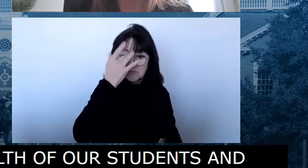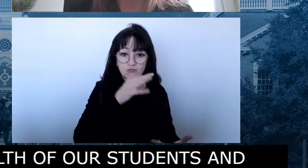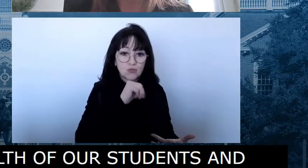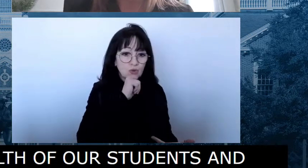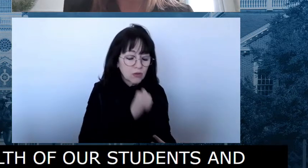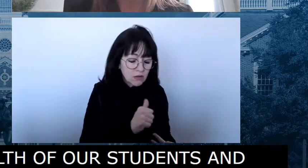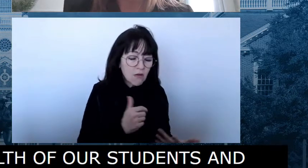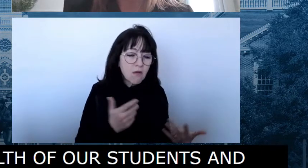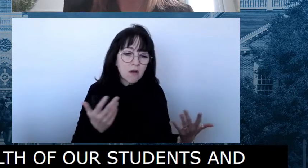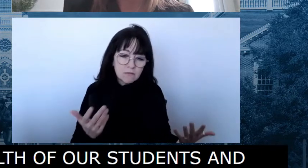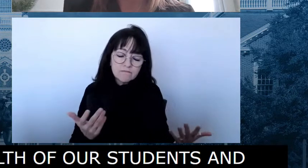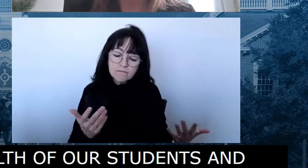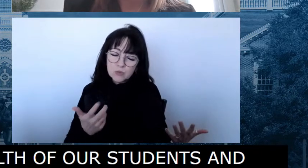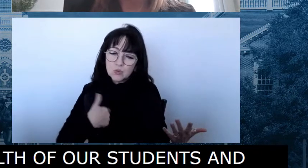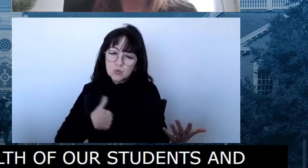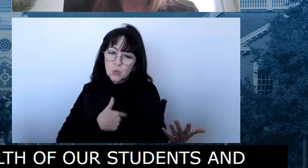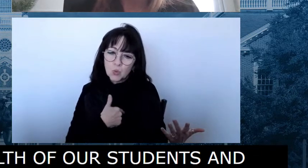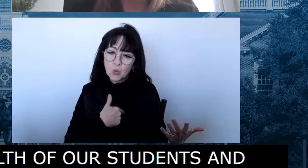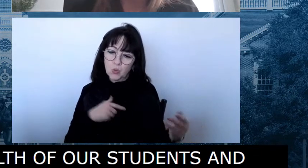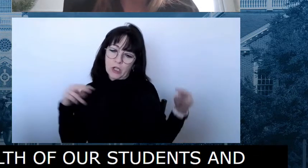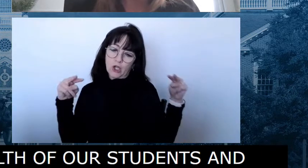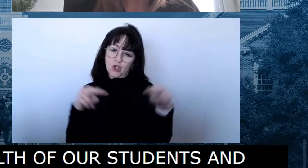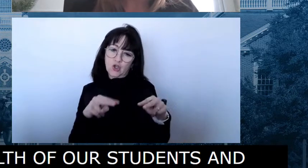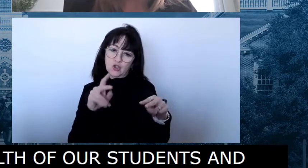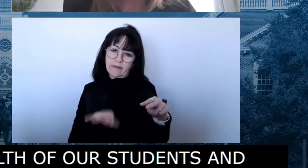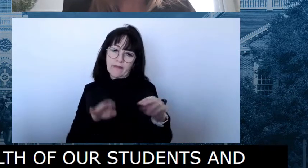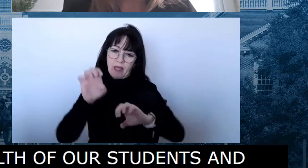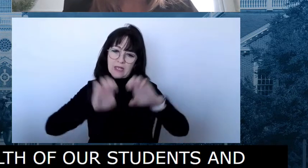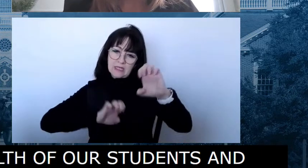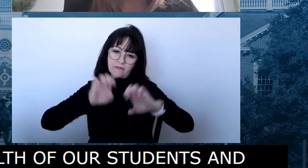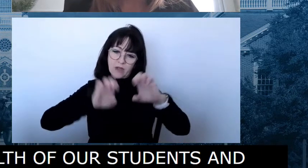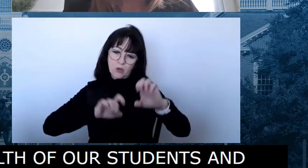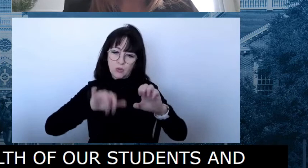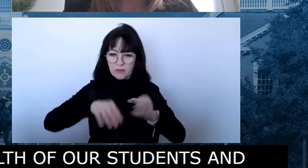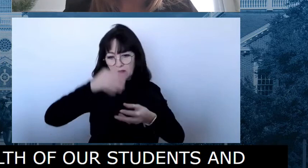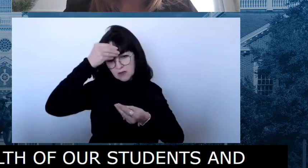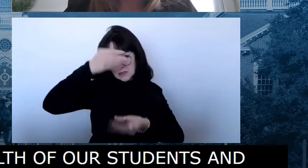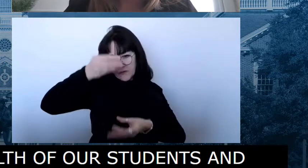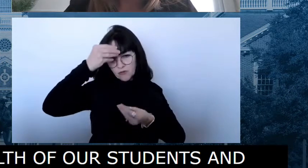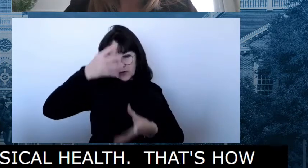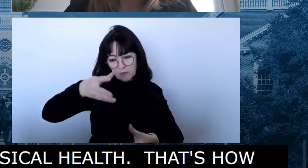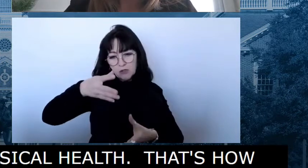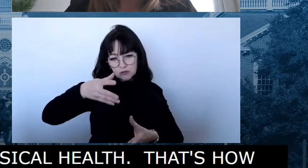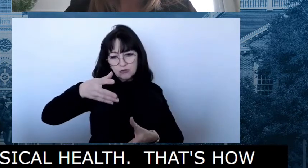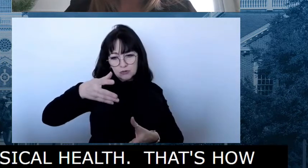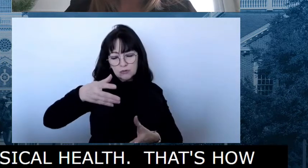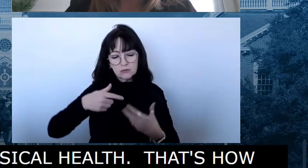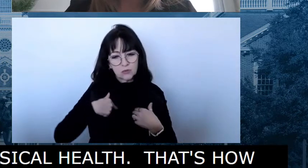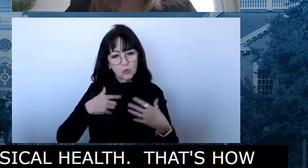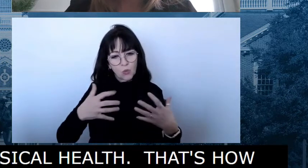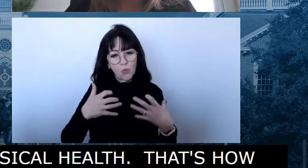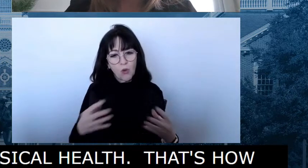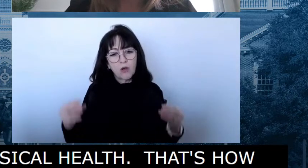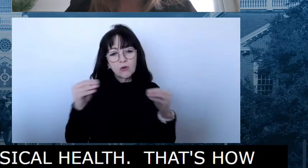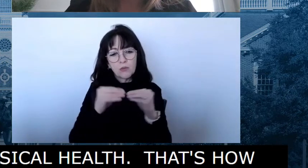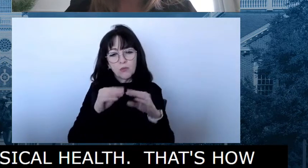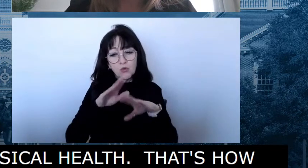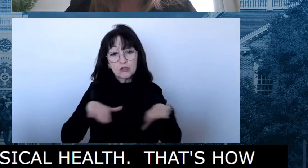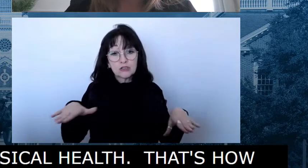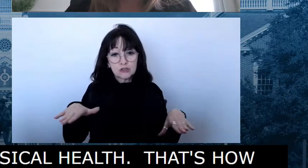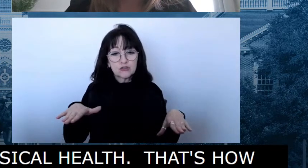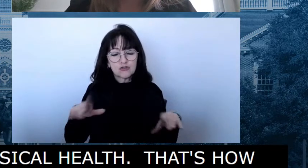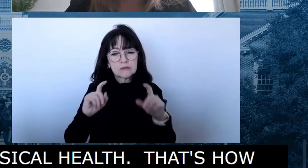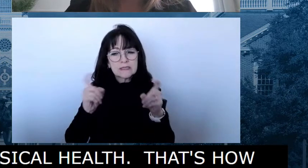looking forward to the month of March to evaluate all those circumstances, get more children